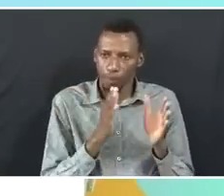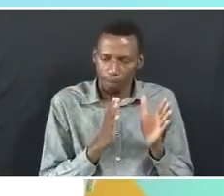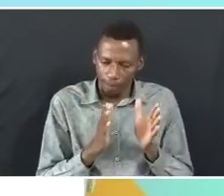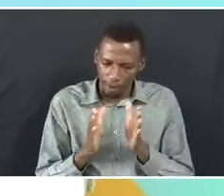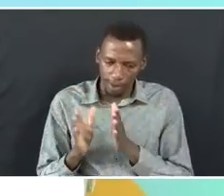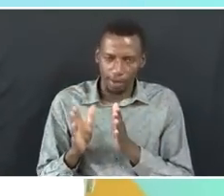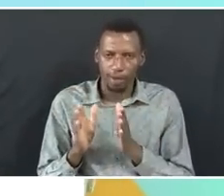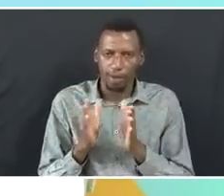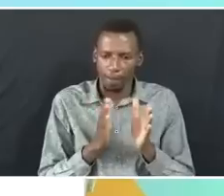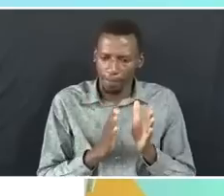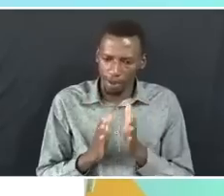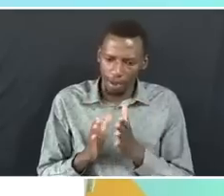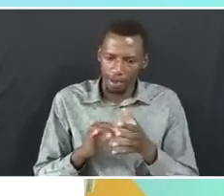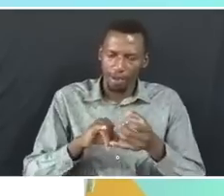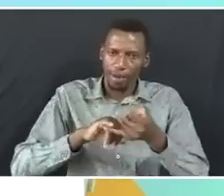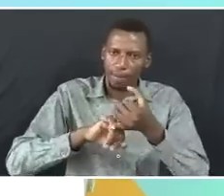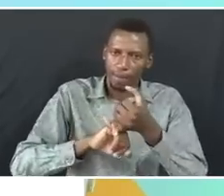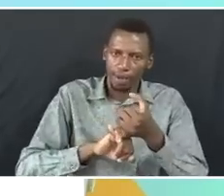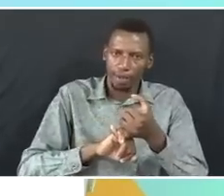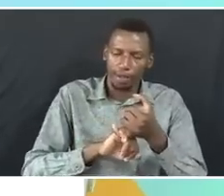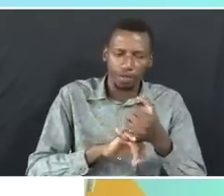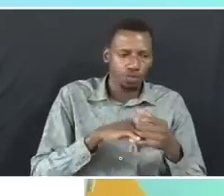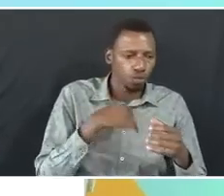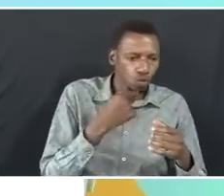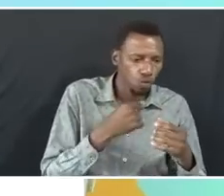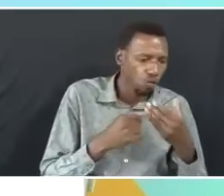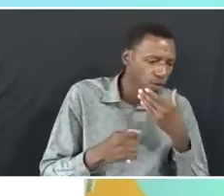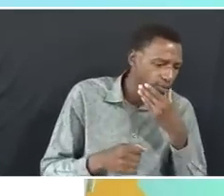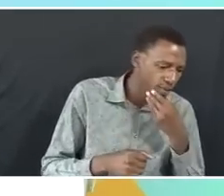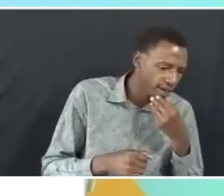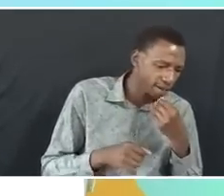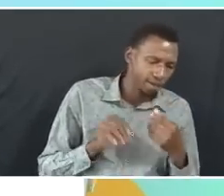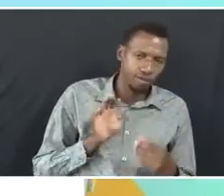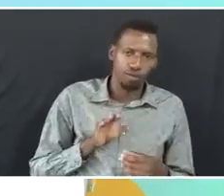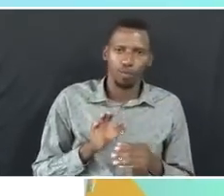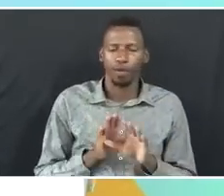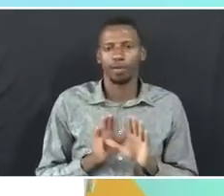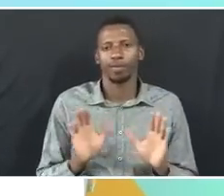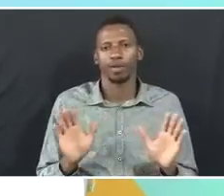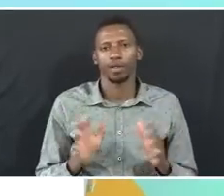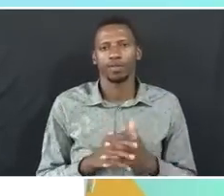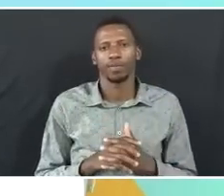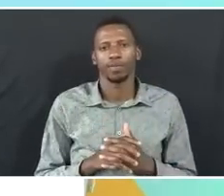marriage to be between a man and a woman.